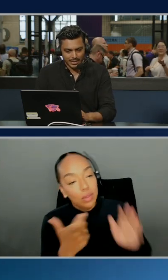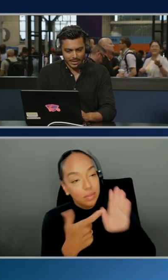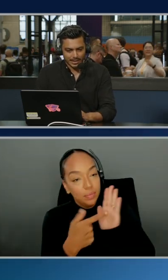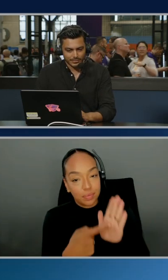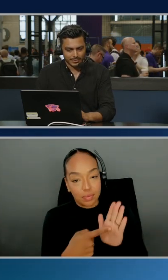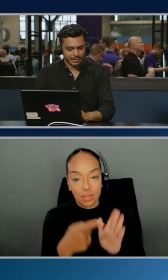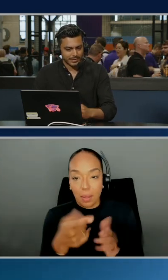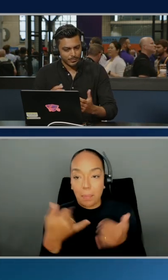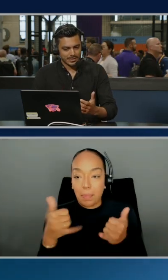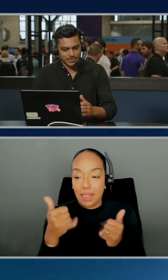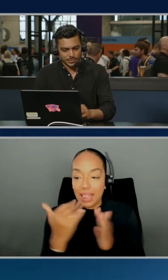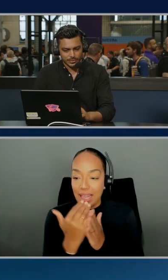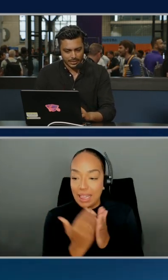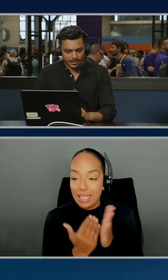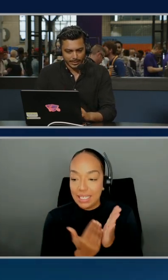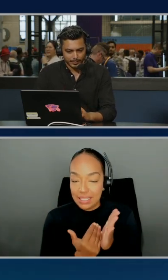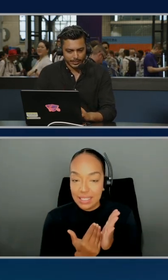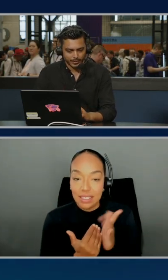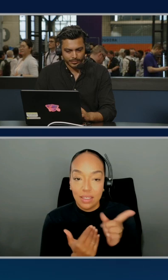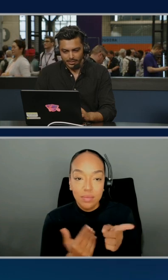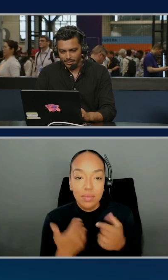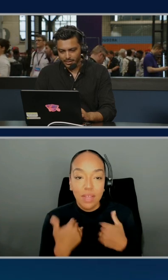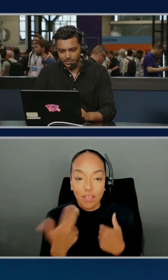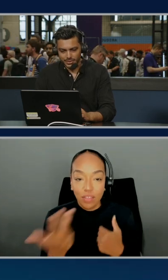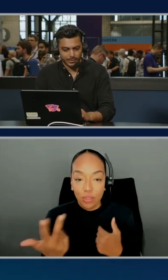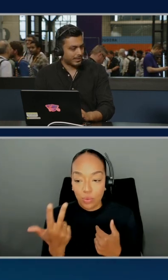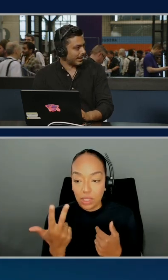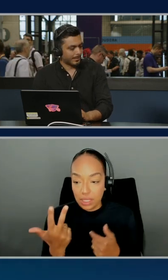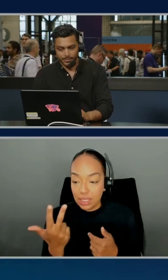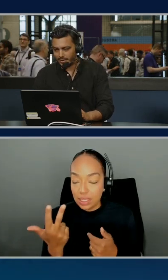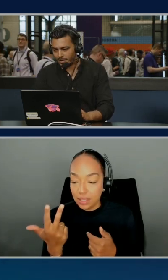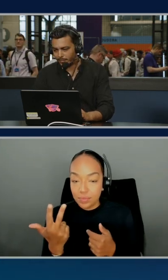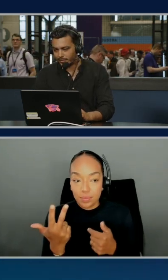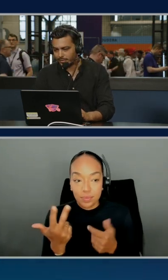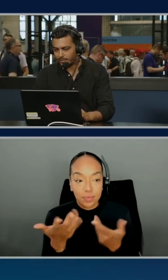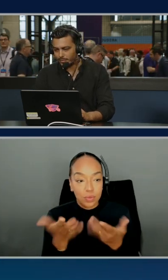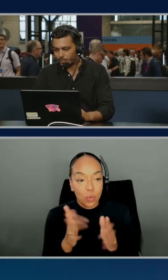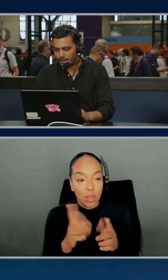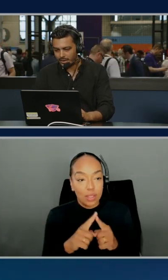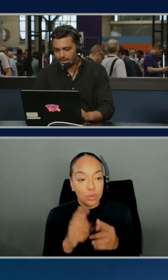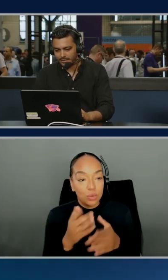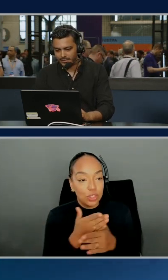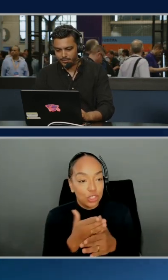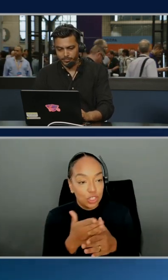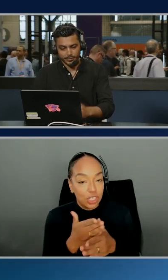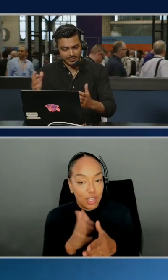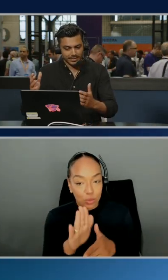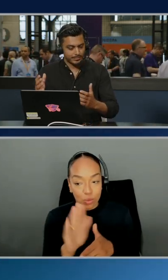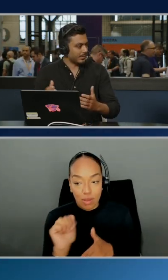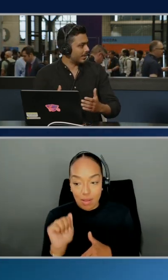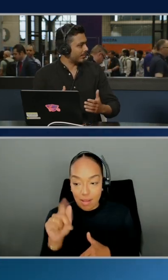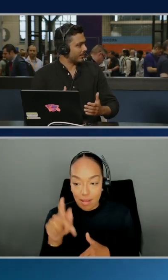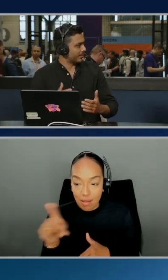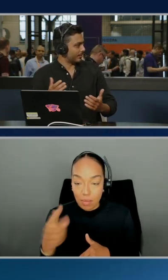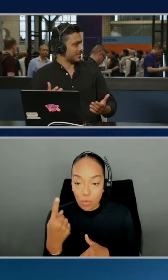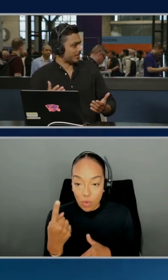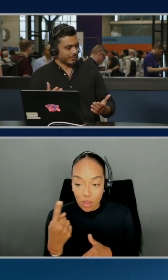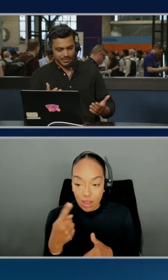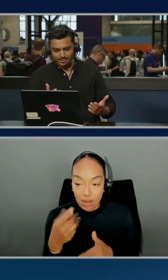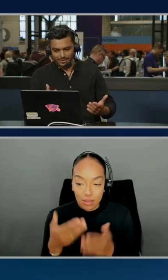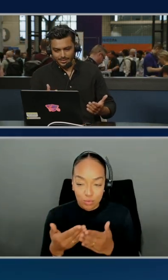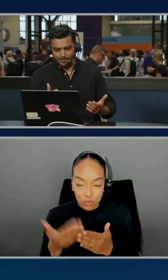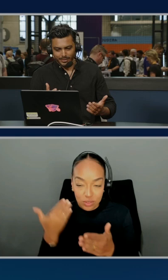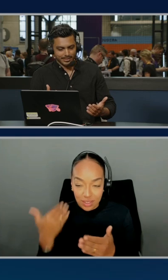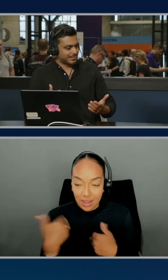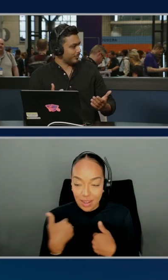feature. So there are three ways to share your app. One is previously there was a